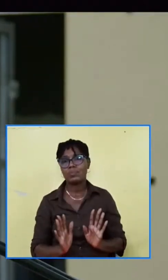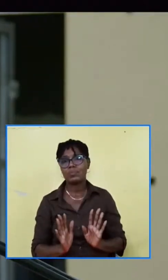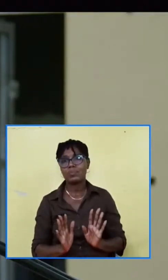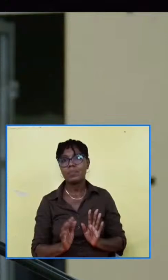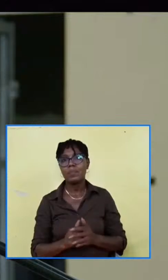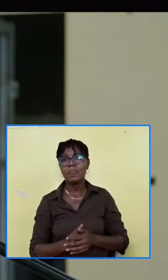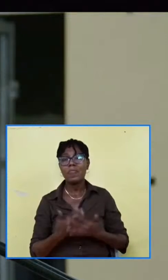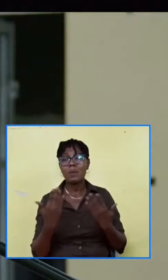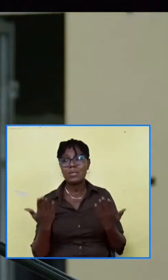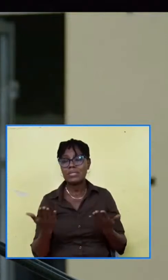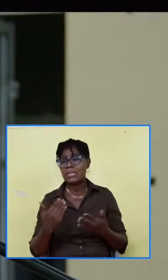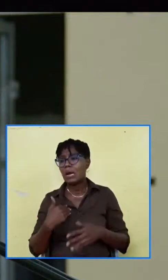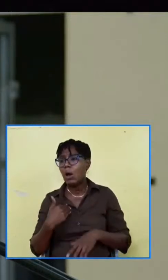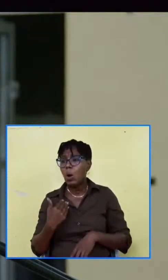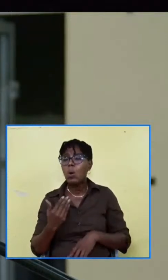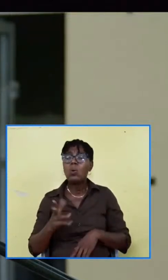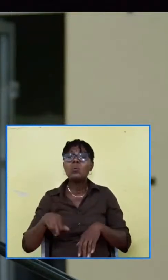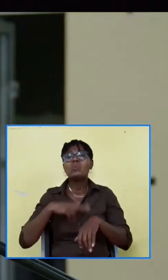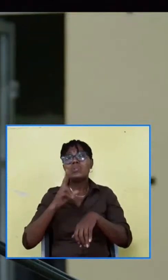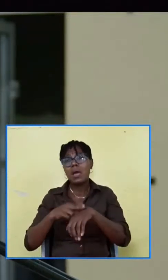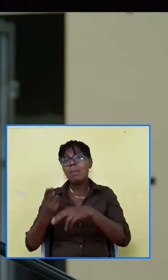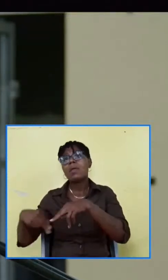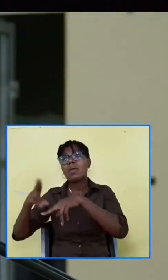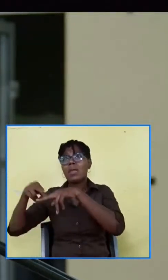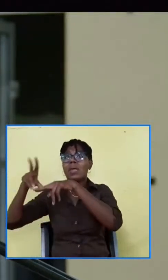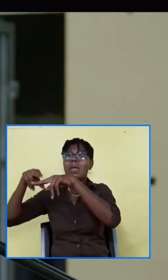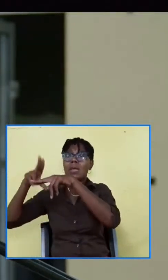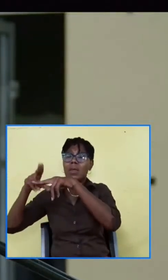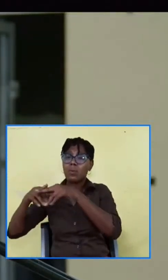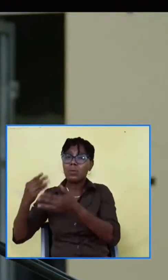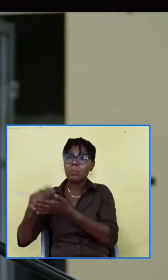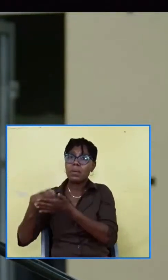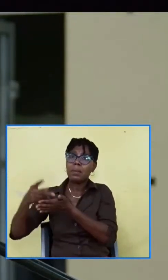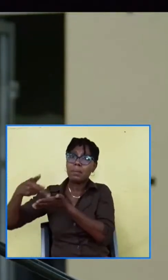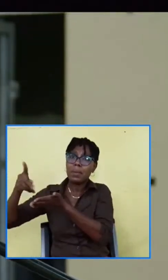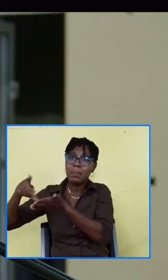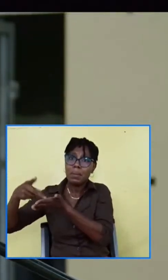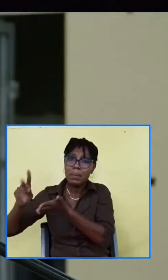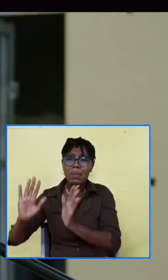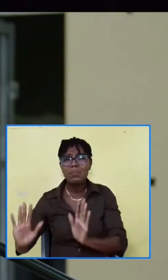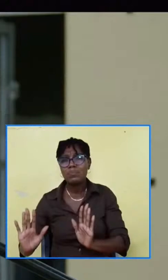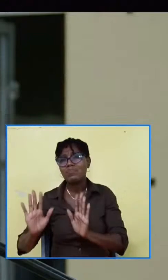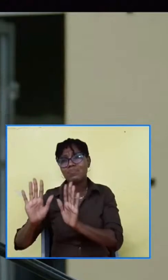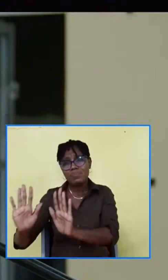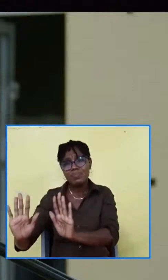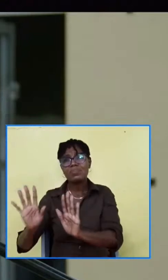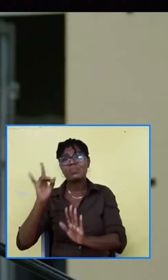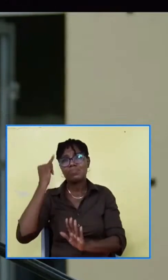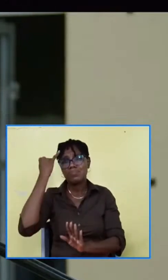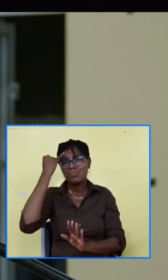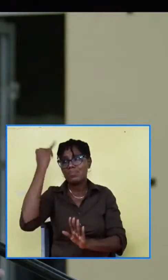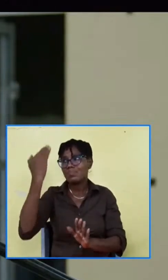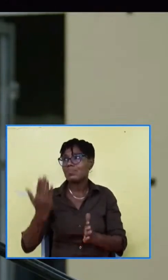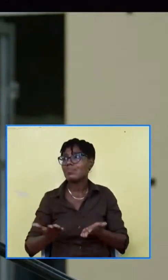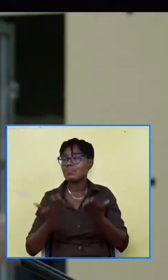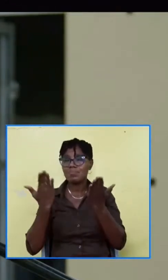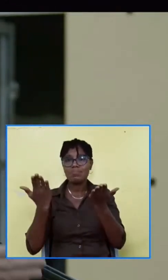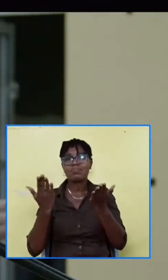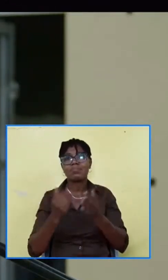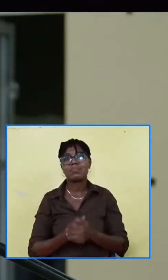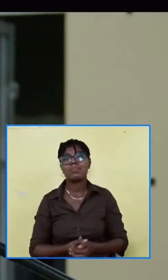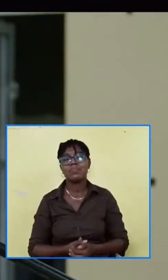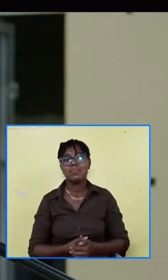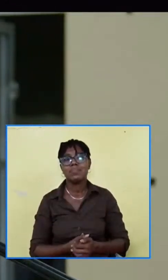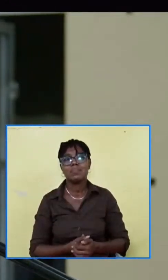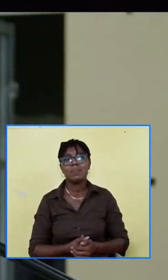standard increase contributions, decrease benefits. We got to get creative. There got to be innovations and governance, and I want